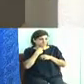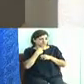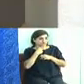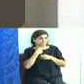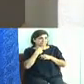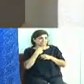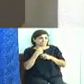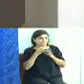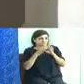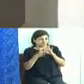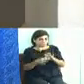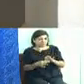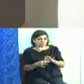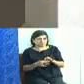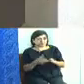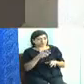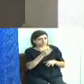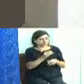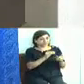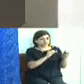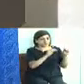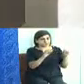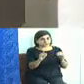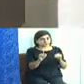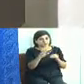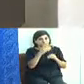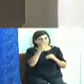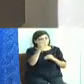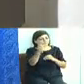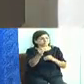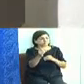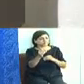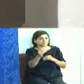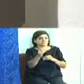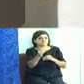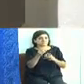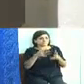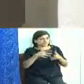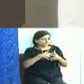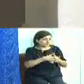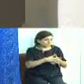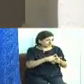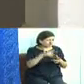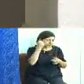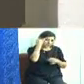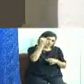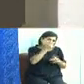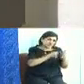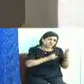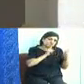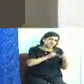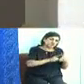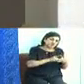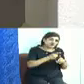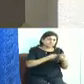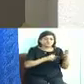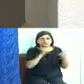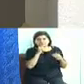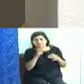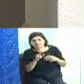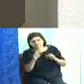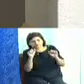in, and to move out of the entrenched notions of what is and what isn't